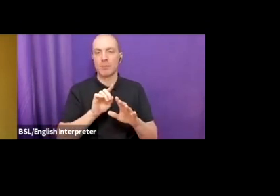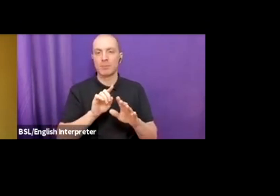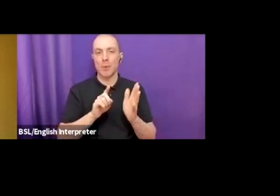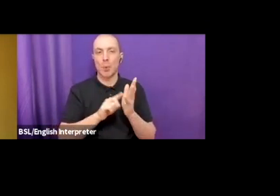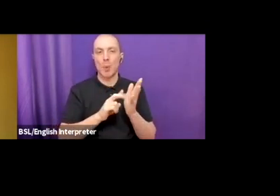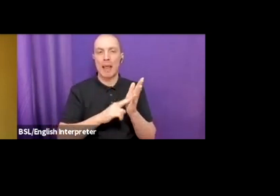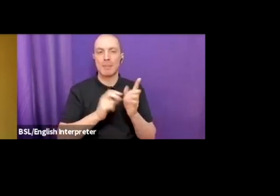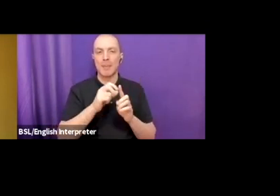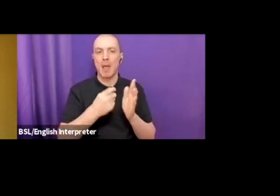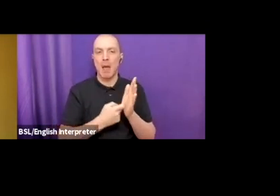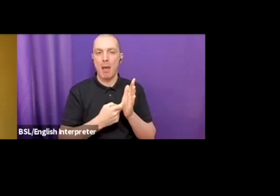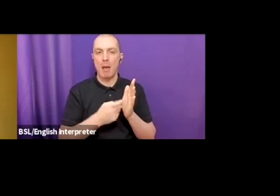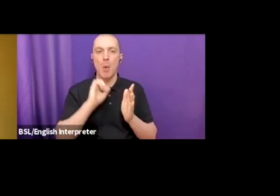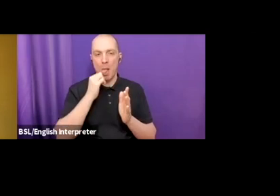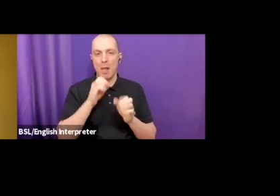and what it is.